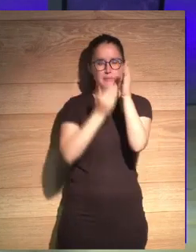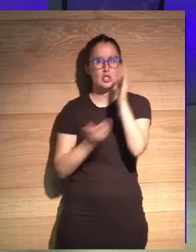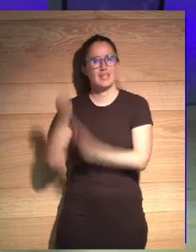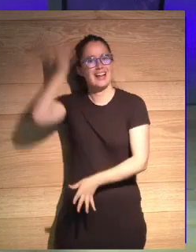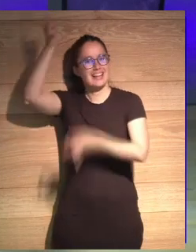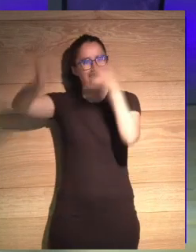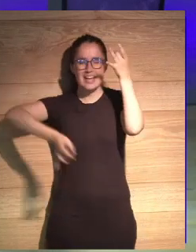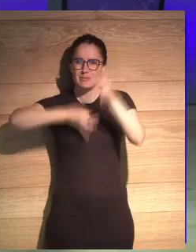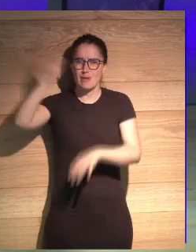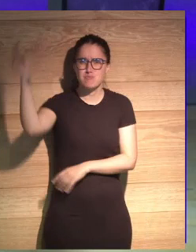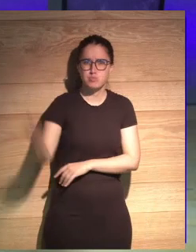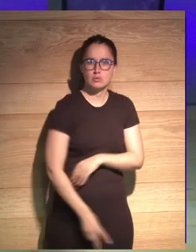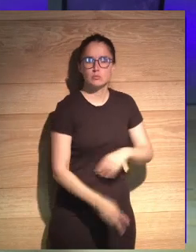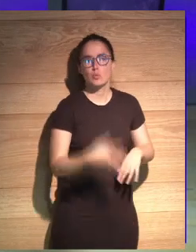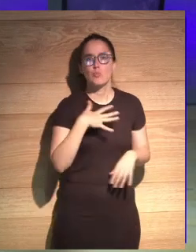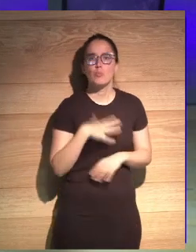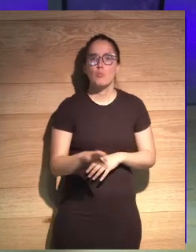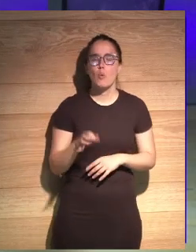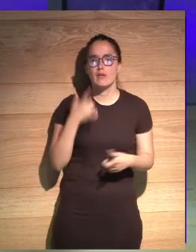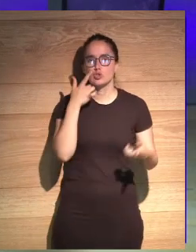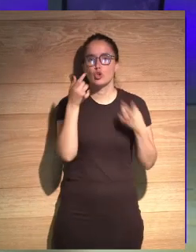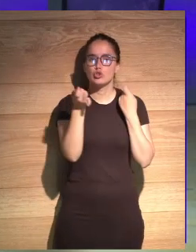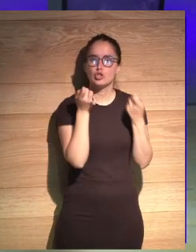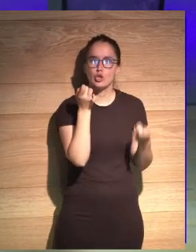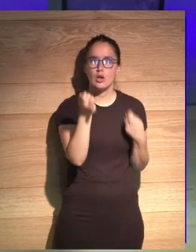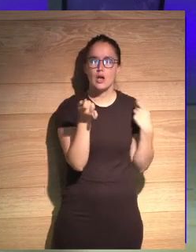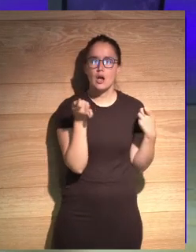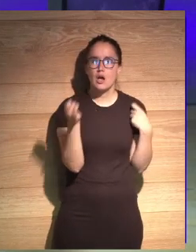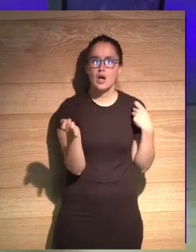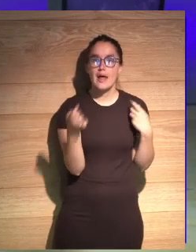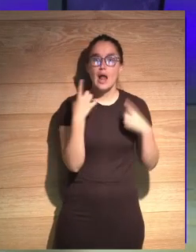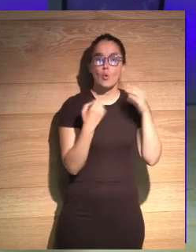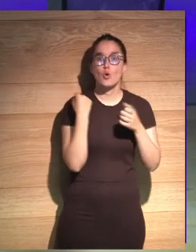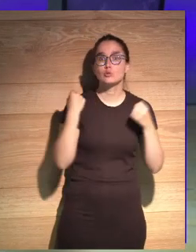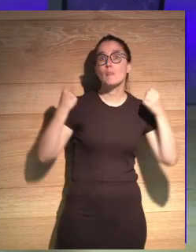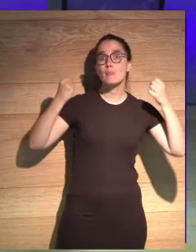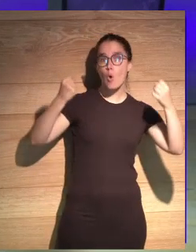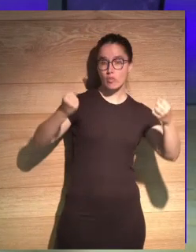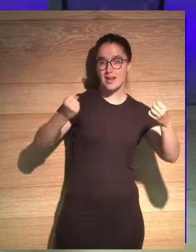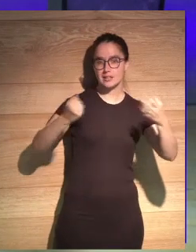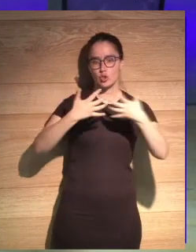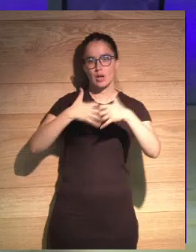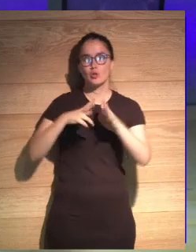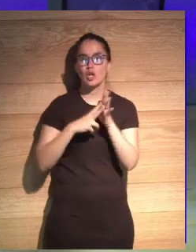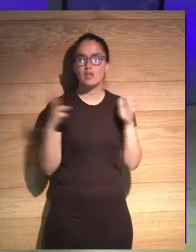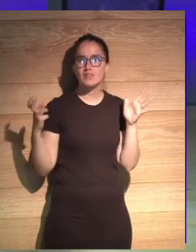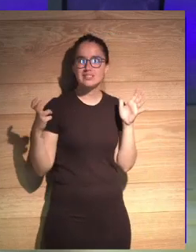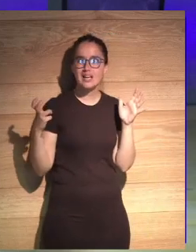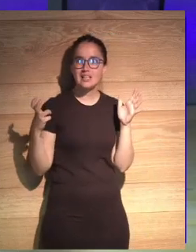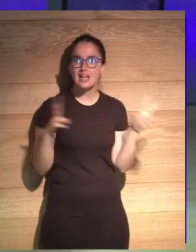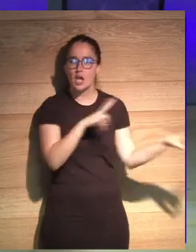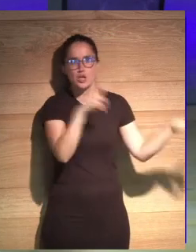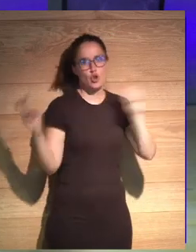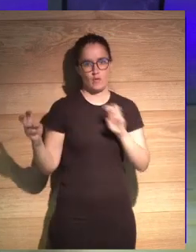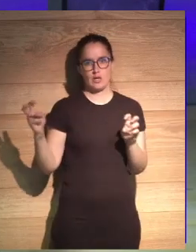puzzles, but it was guided. But this is totally free. You have the ability to manage some powers